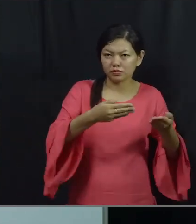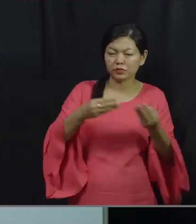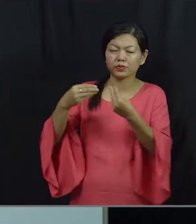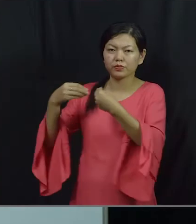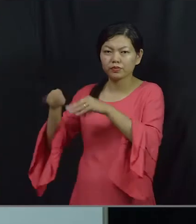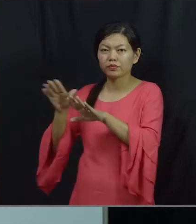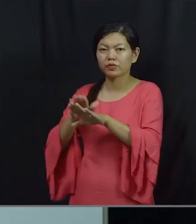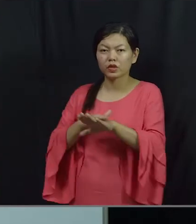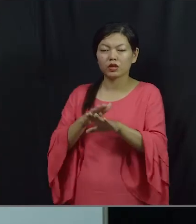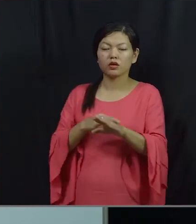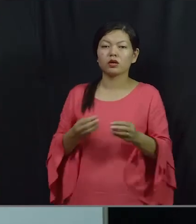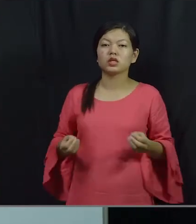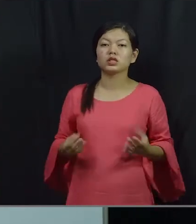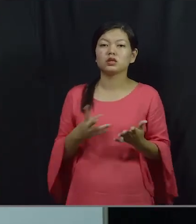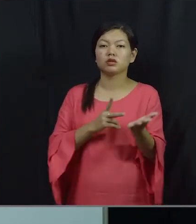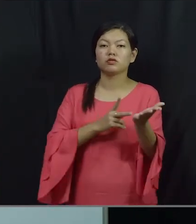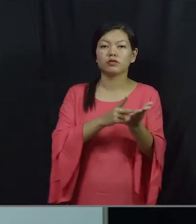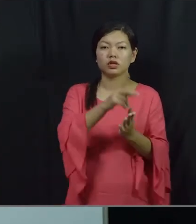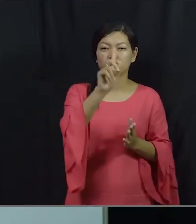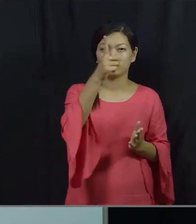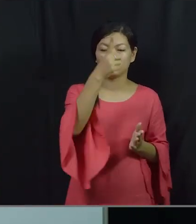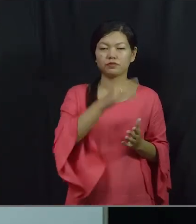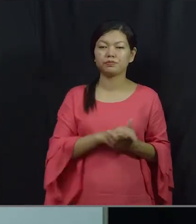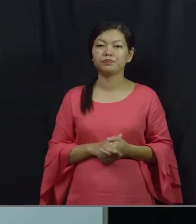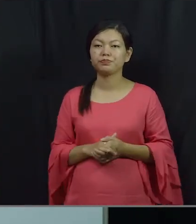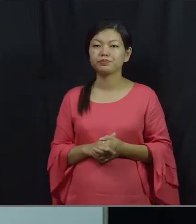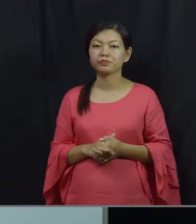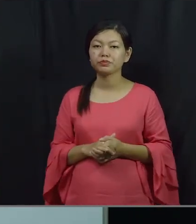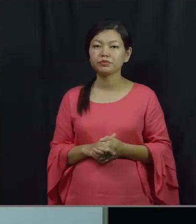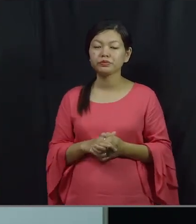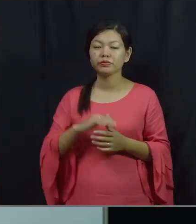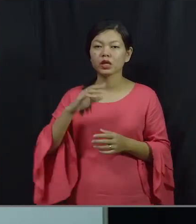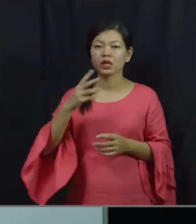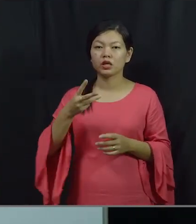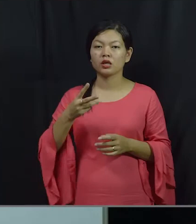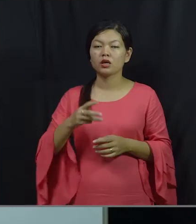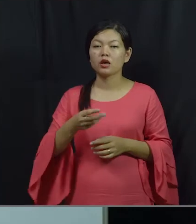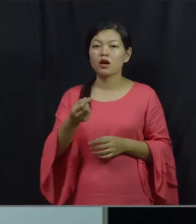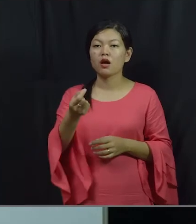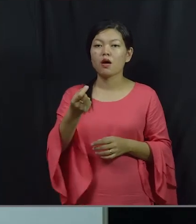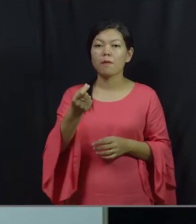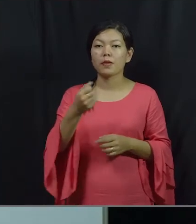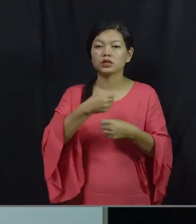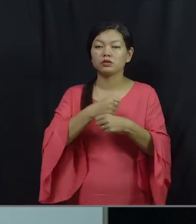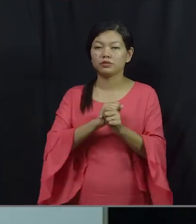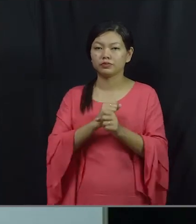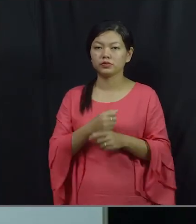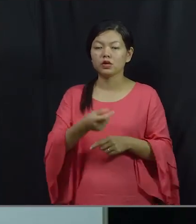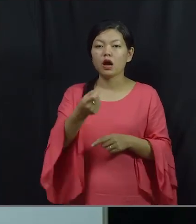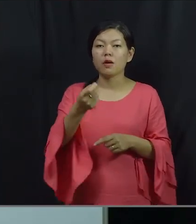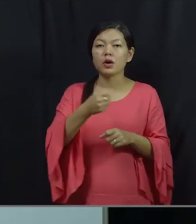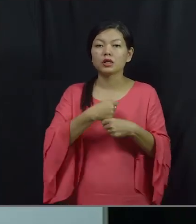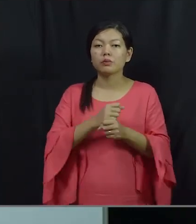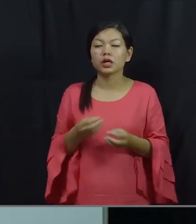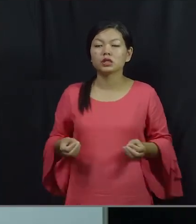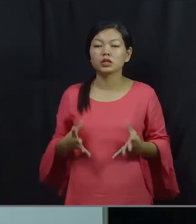the third one. Okay, the third one, that is the money invention stage. Okay, so there were